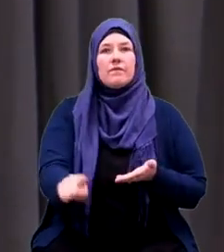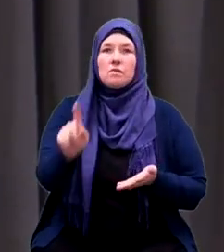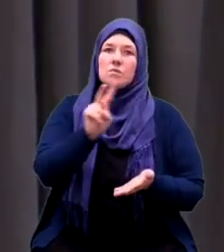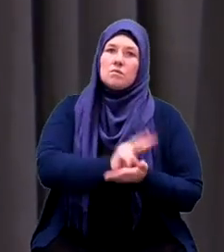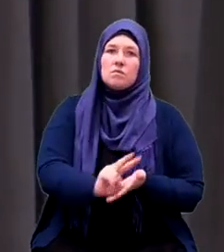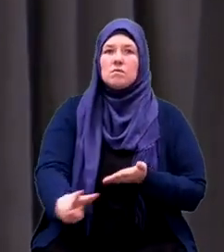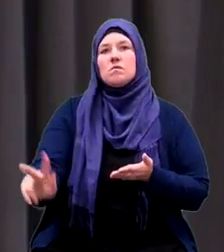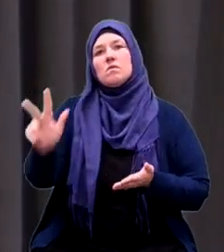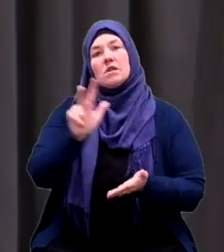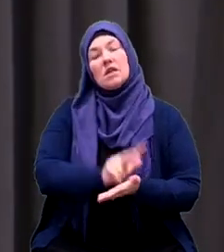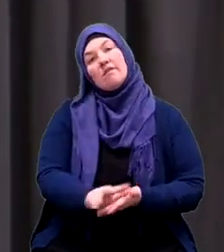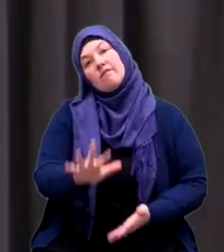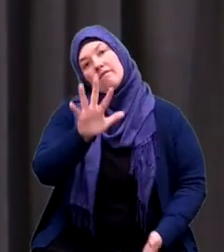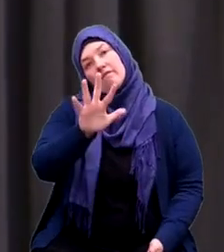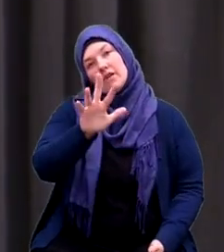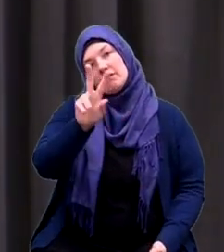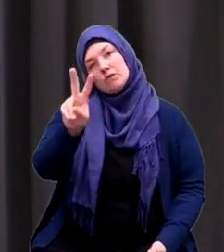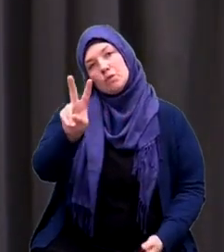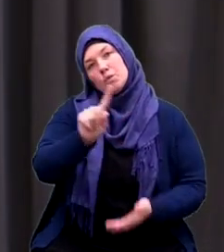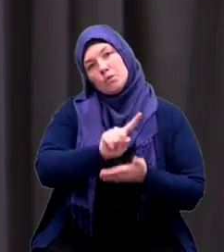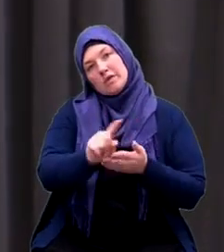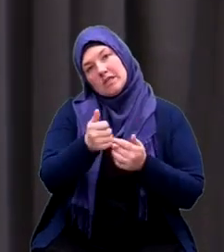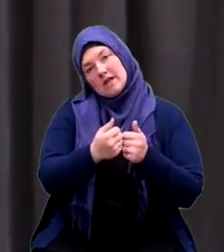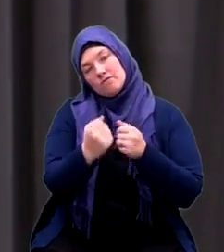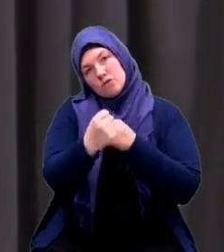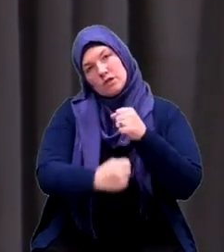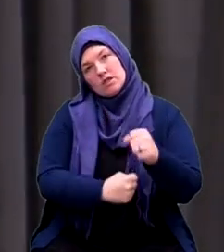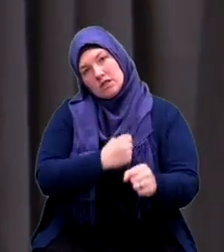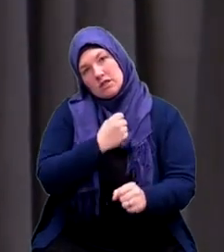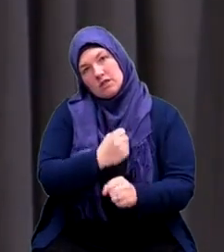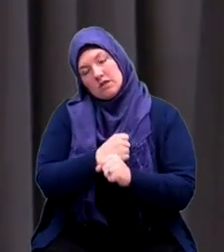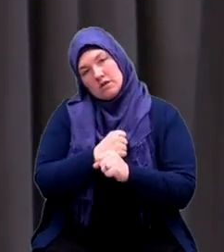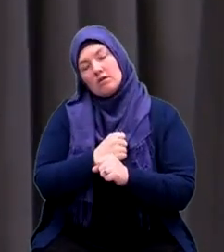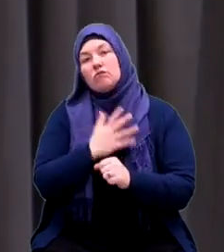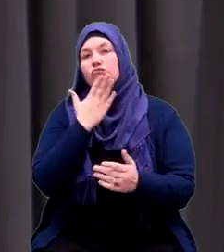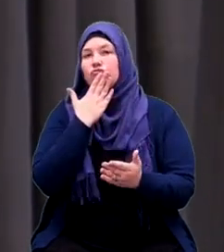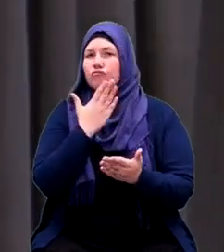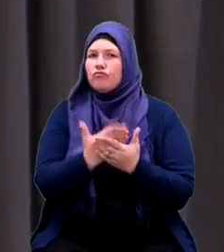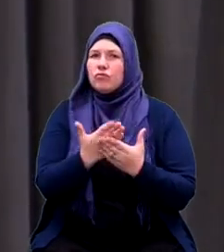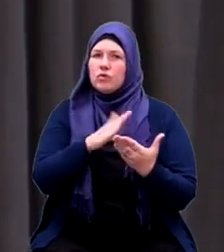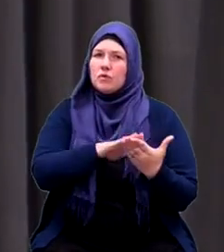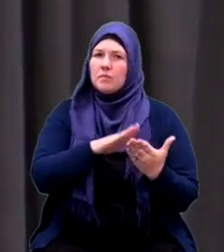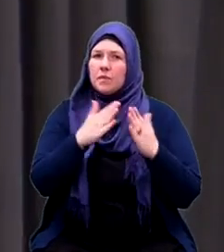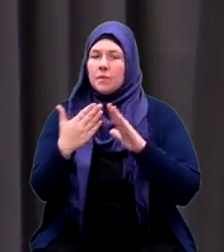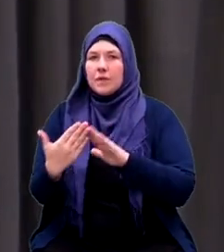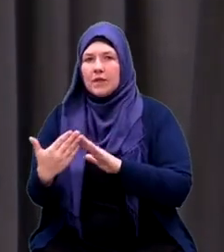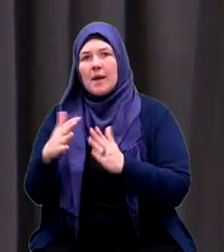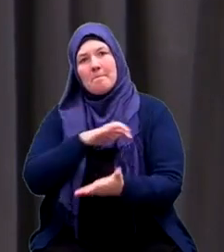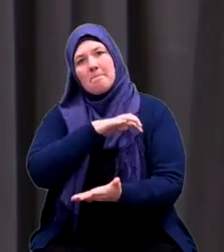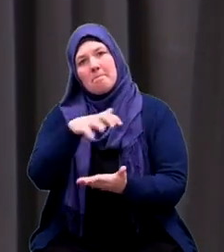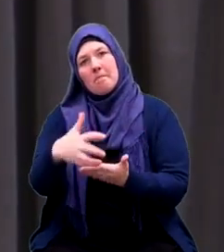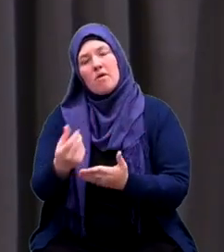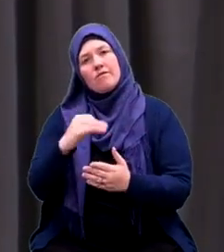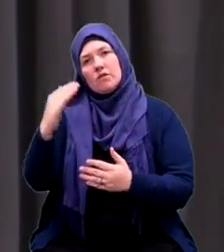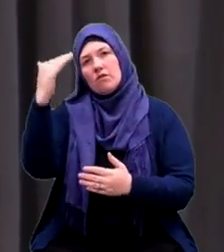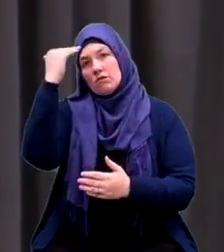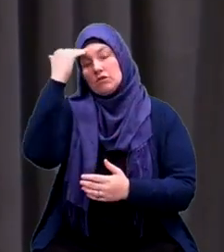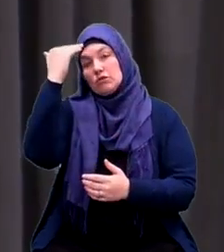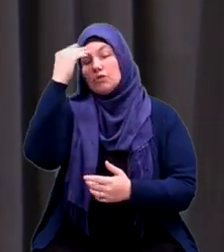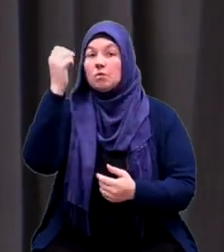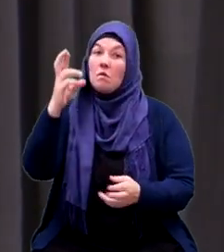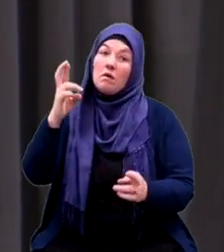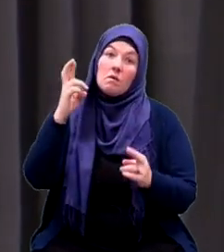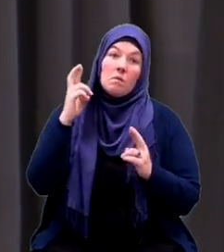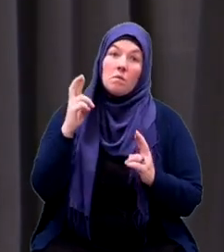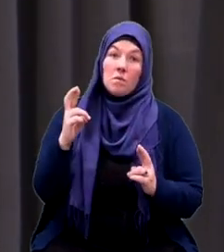week, 52 weeks every year would have been a good cumulative amount of knowledge. So I